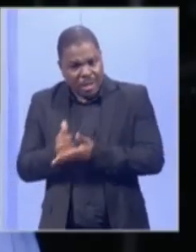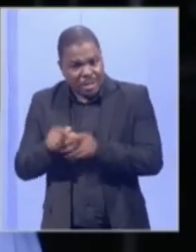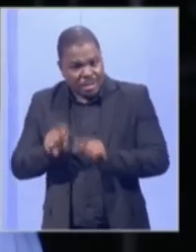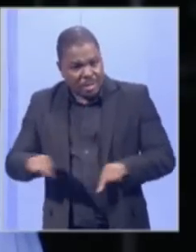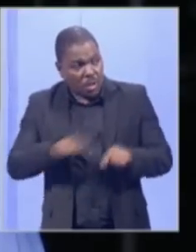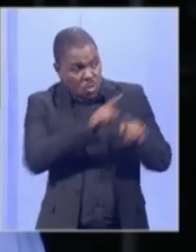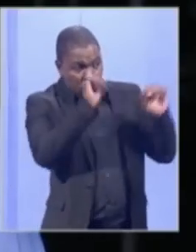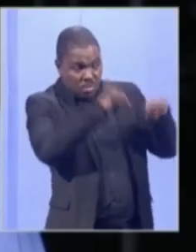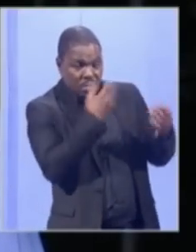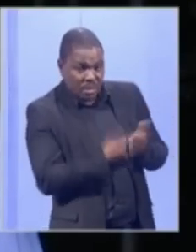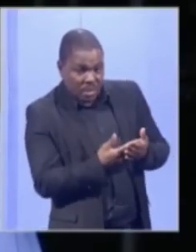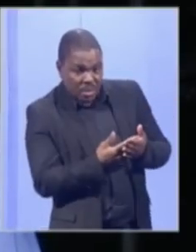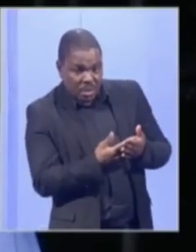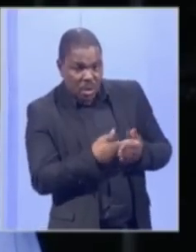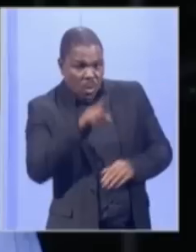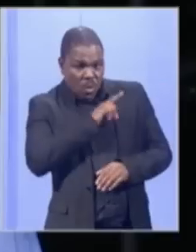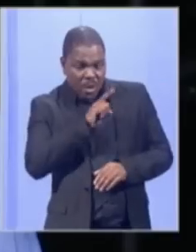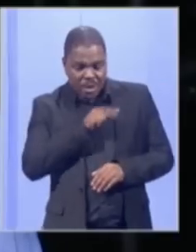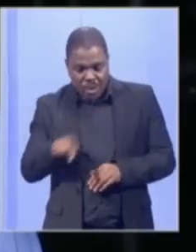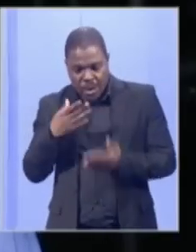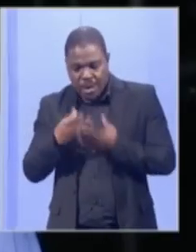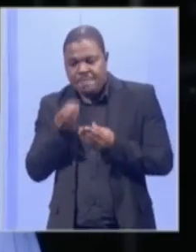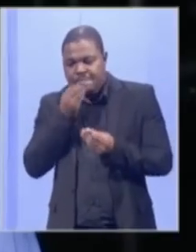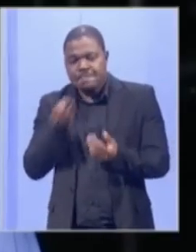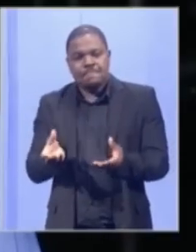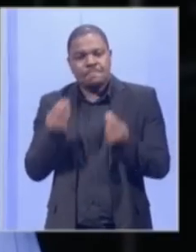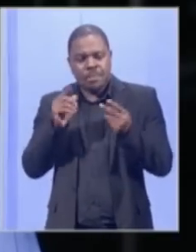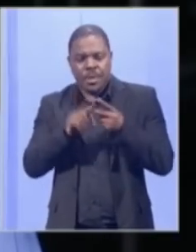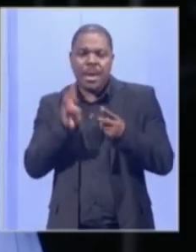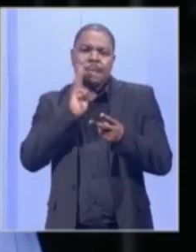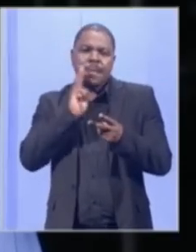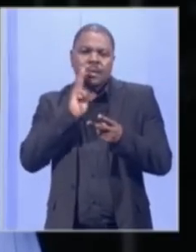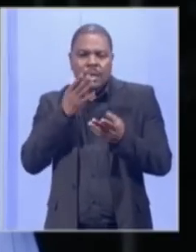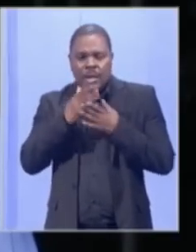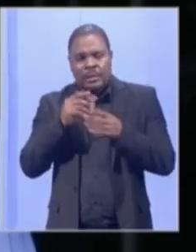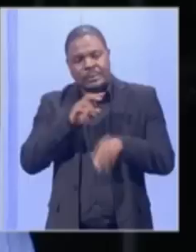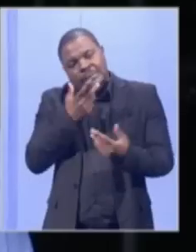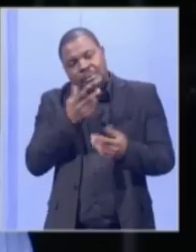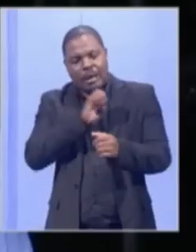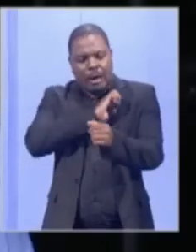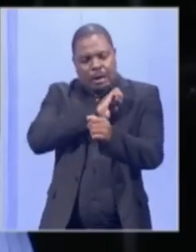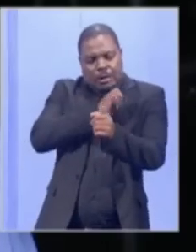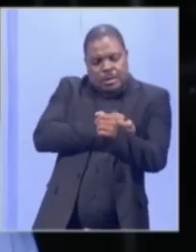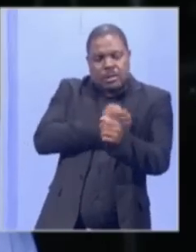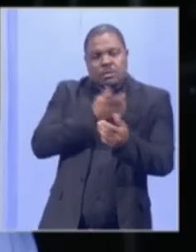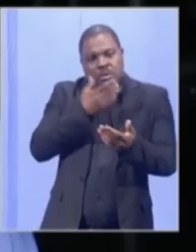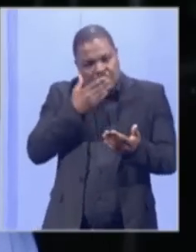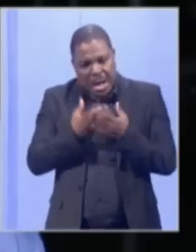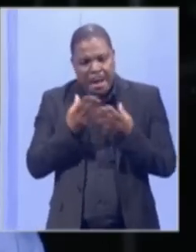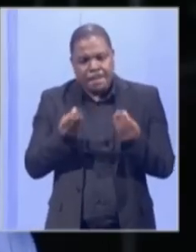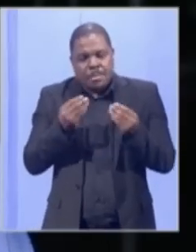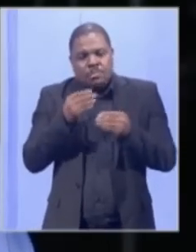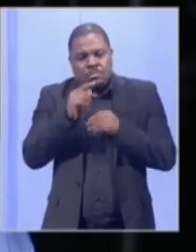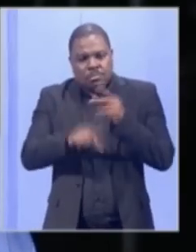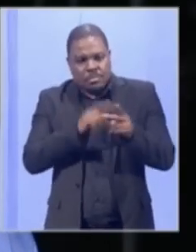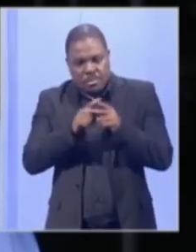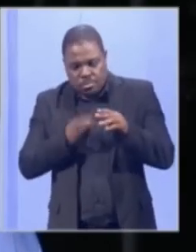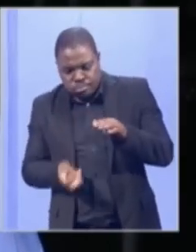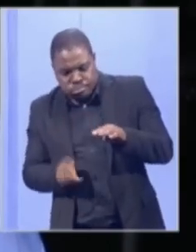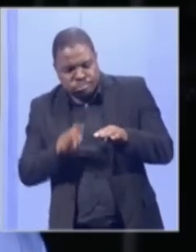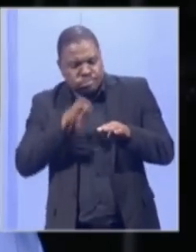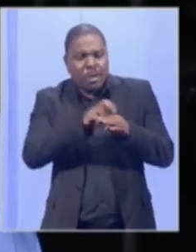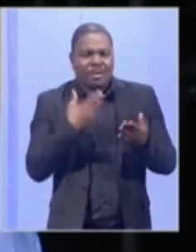ba ba seng mo molaong ba gore ba tle ba kgone go fitlhelela dijo le metsi gore ba tle ba kgone go nna le maatlanyana a gore ba kgone go ka tlosiwa ka bonako ka fa tlase